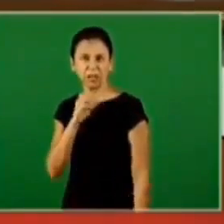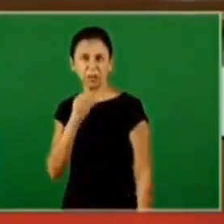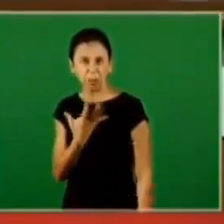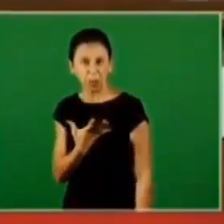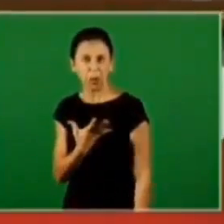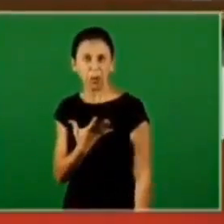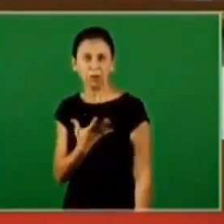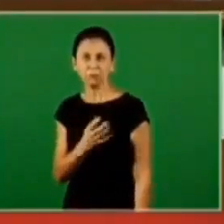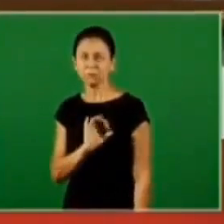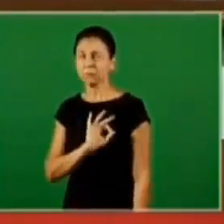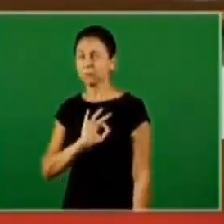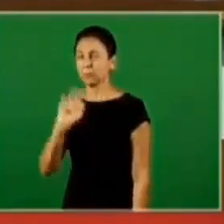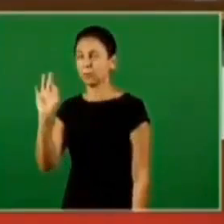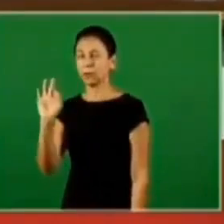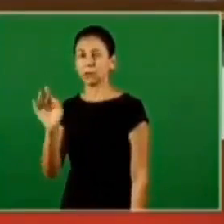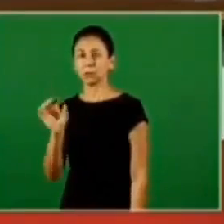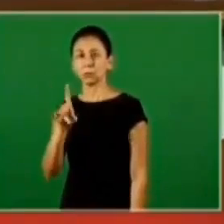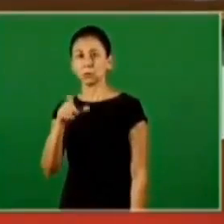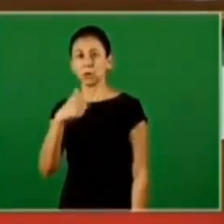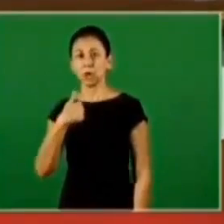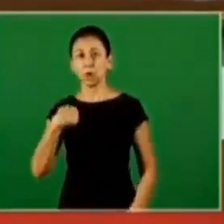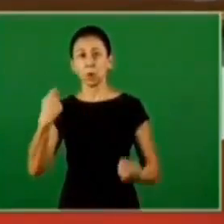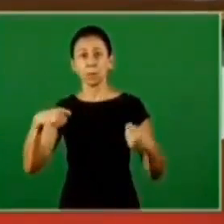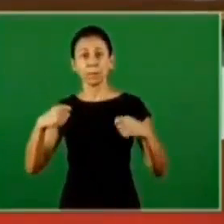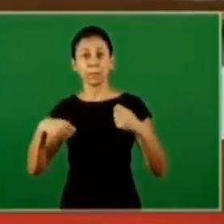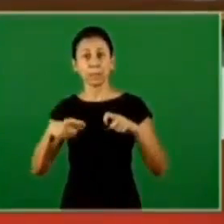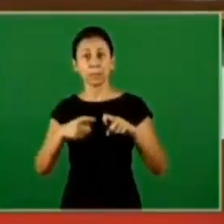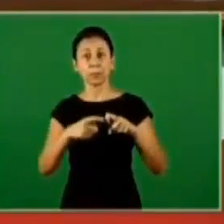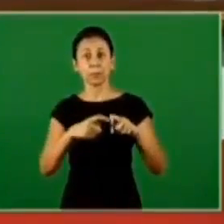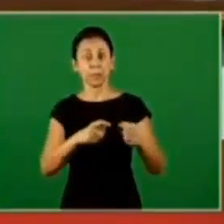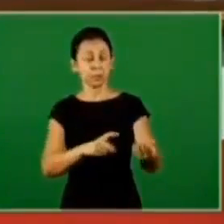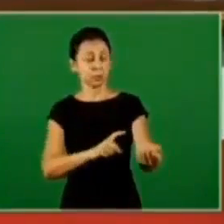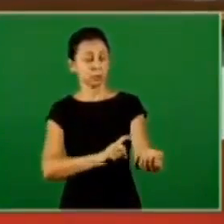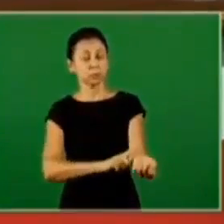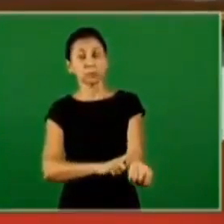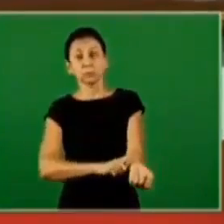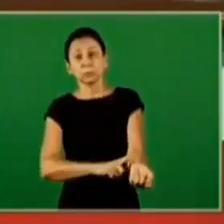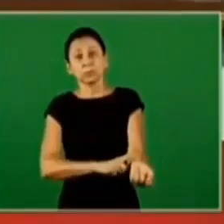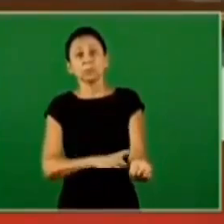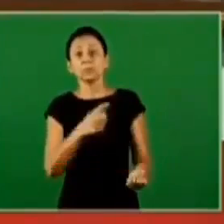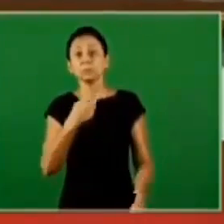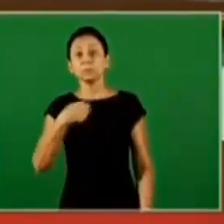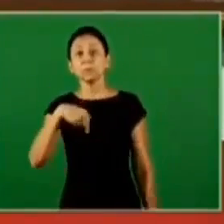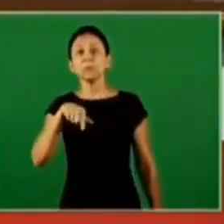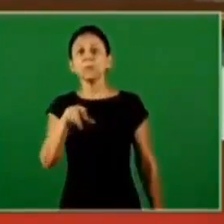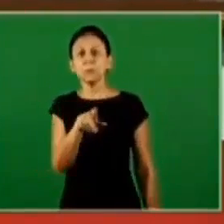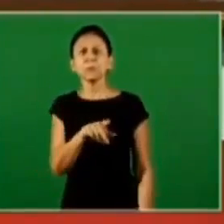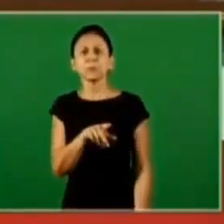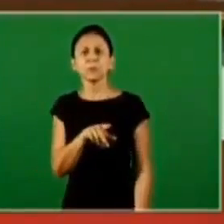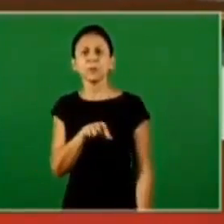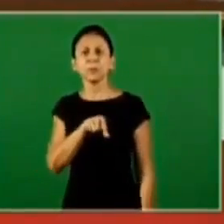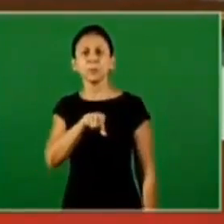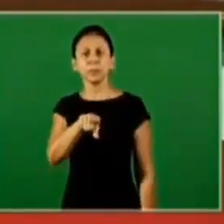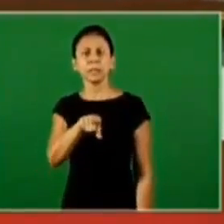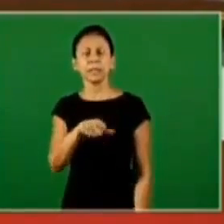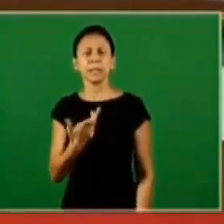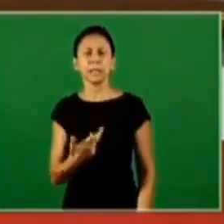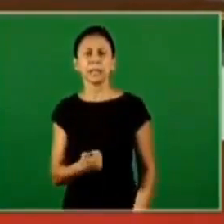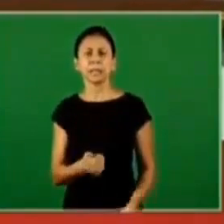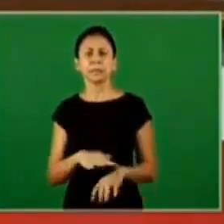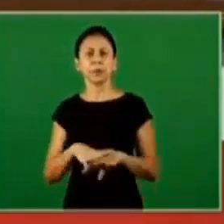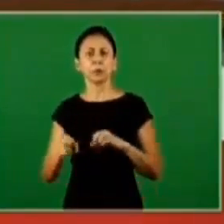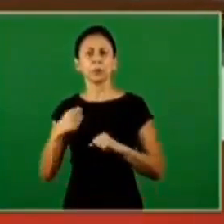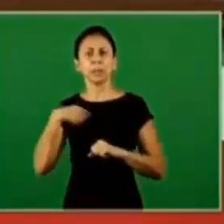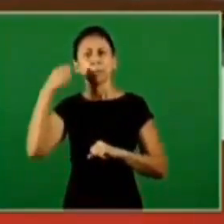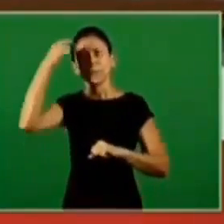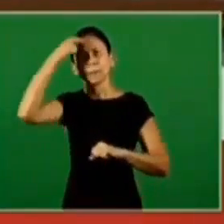wonderful. If I ever need a psychiatrist, I'll go to a psychiatrist, knowing that the psychiatrist will take care